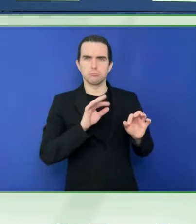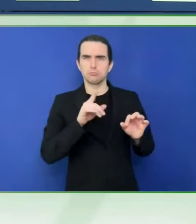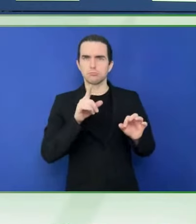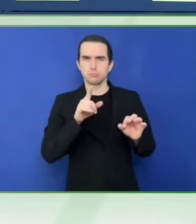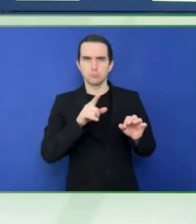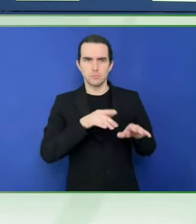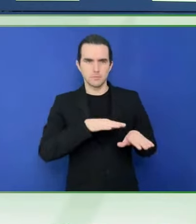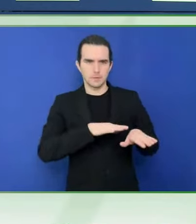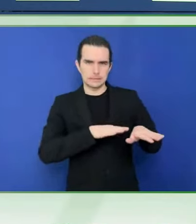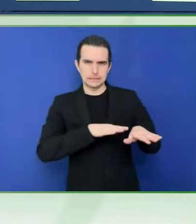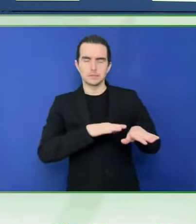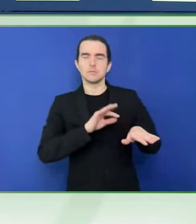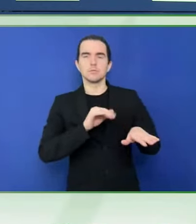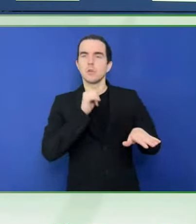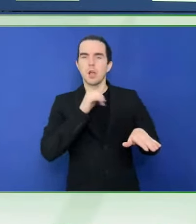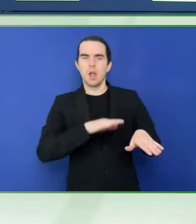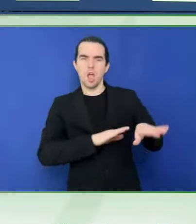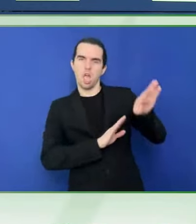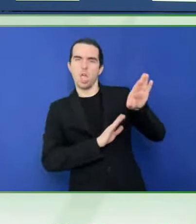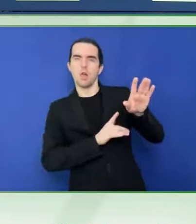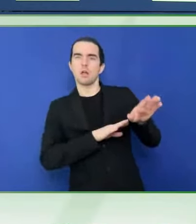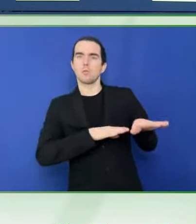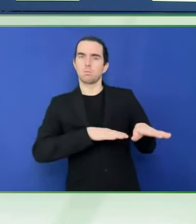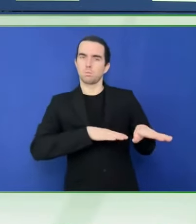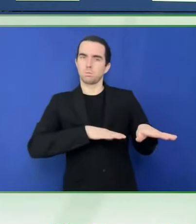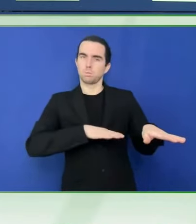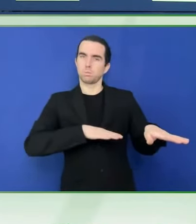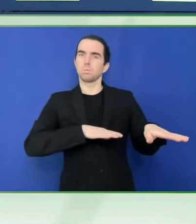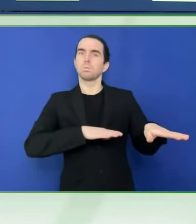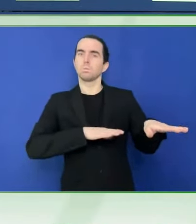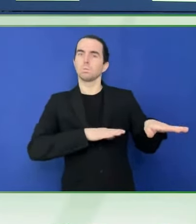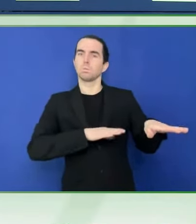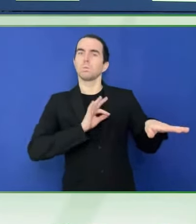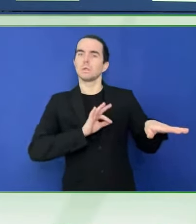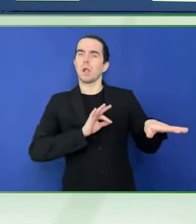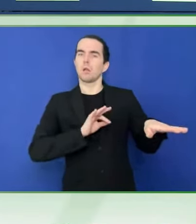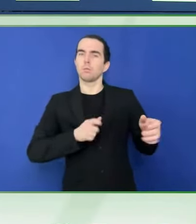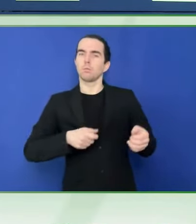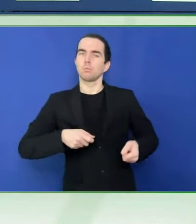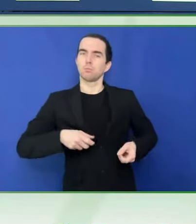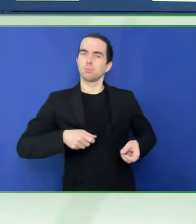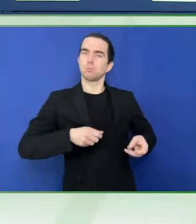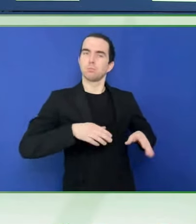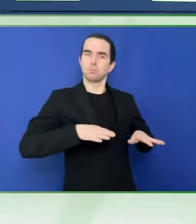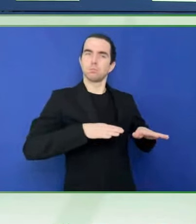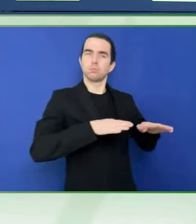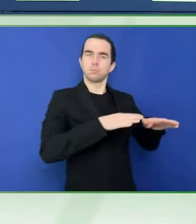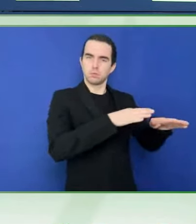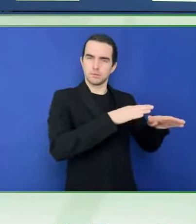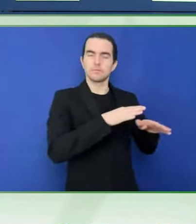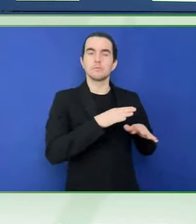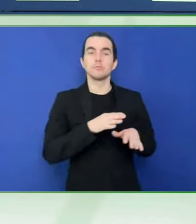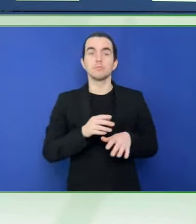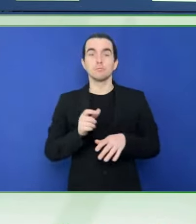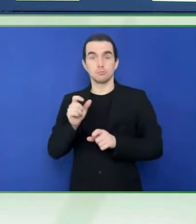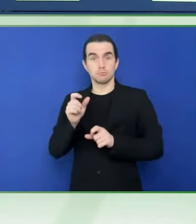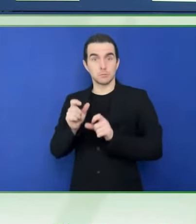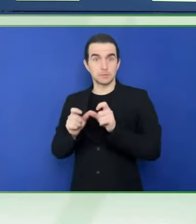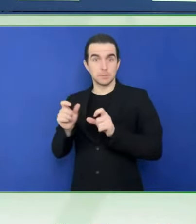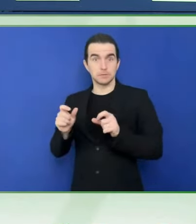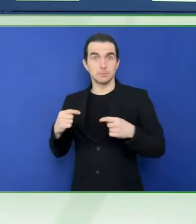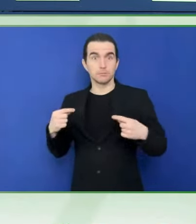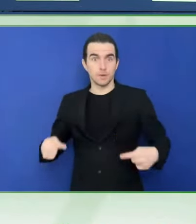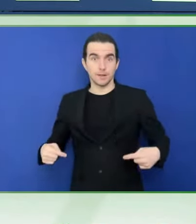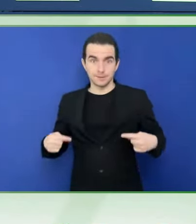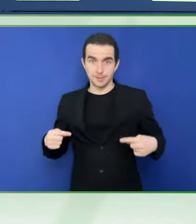this train in a safe and comfortable way. So it has to